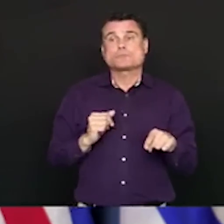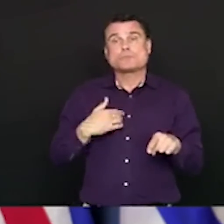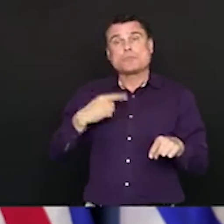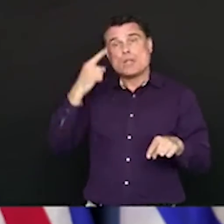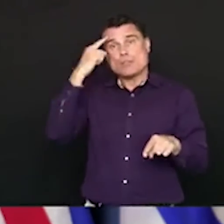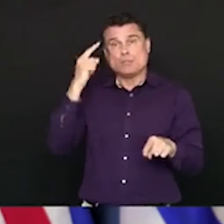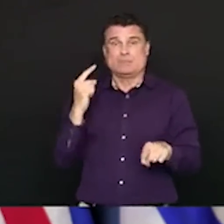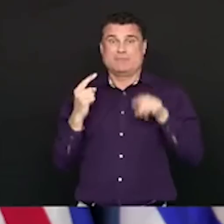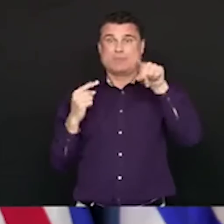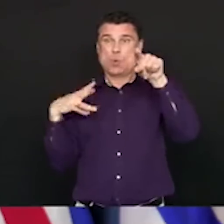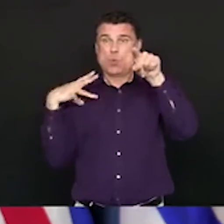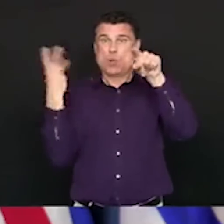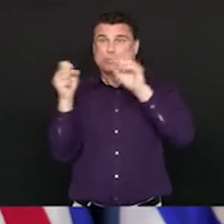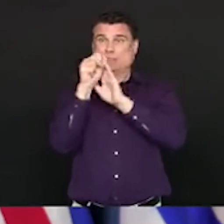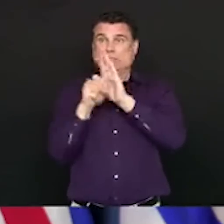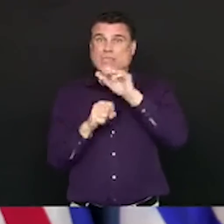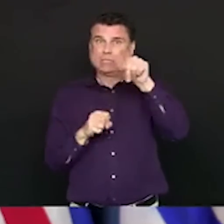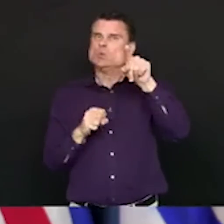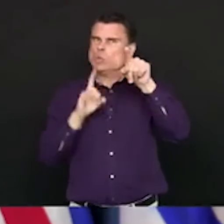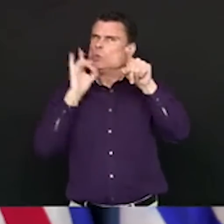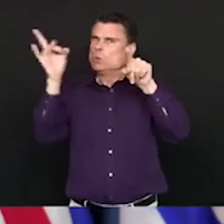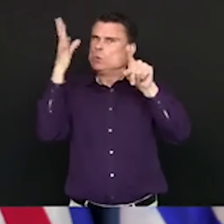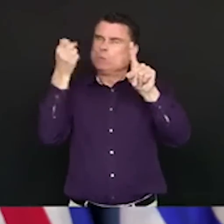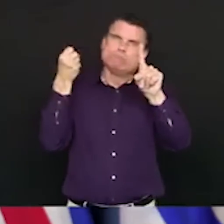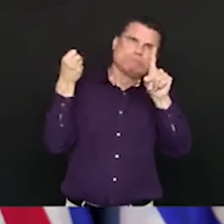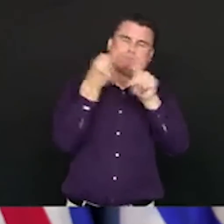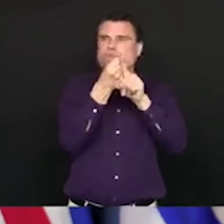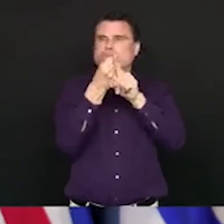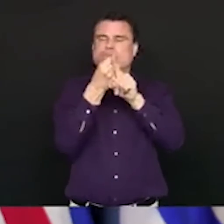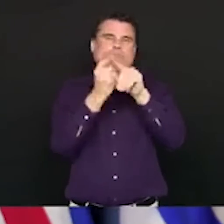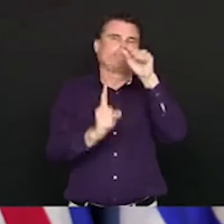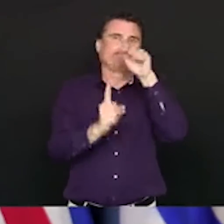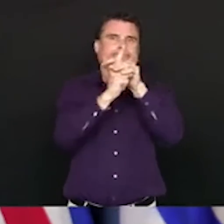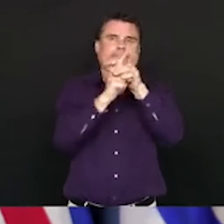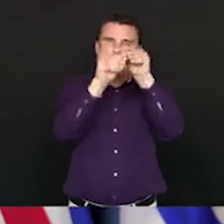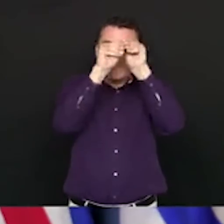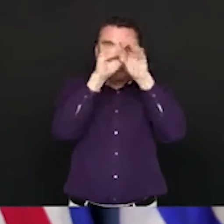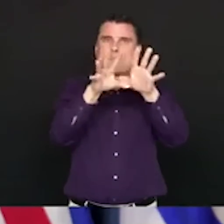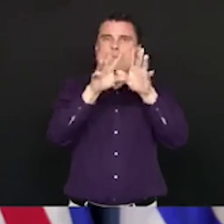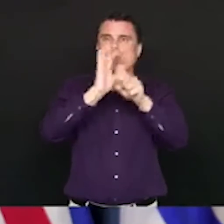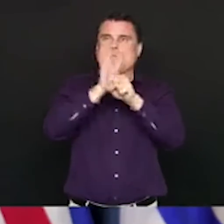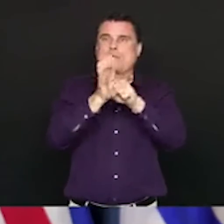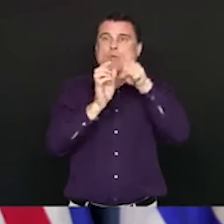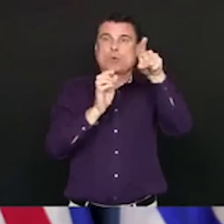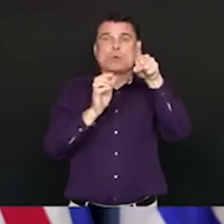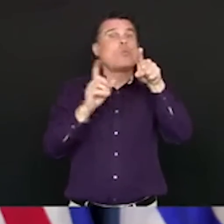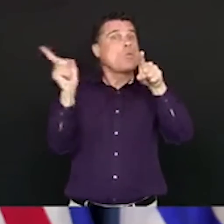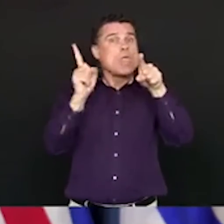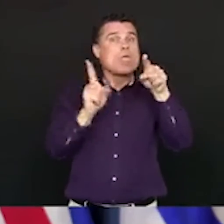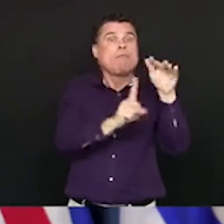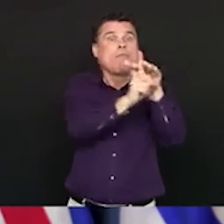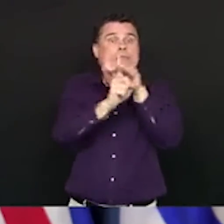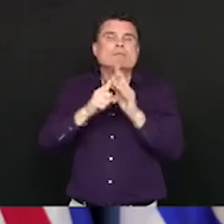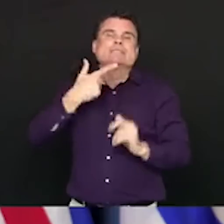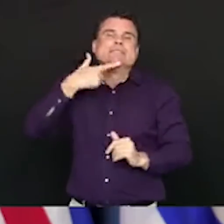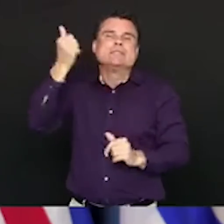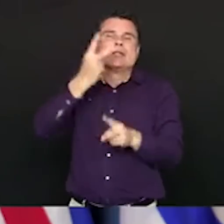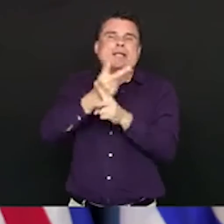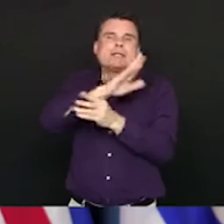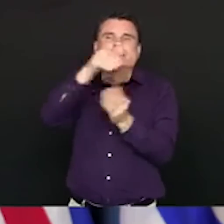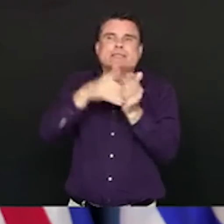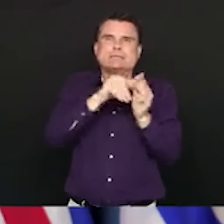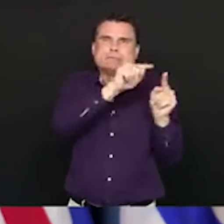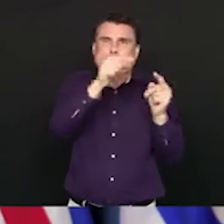an outbreak in a care home, so you saw significant deaths at the front end. But Governor Inslee and his public health officials got on